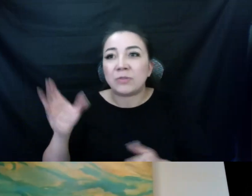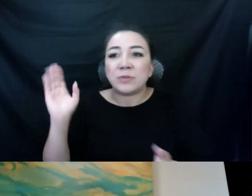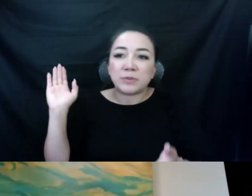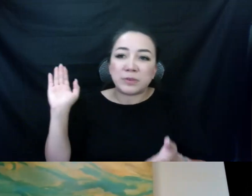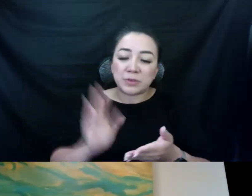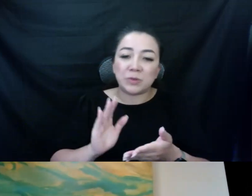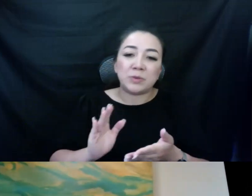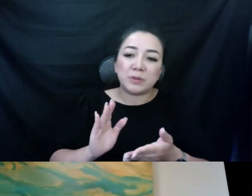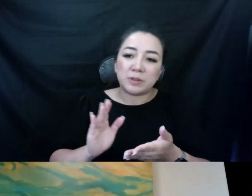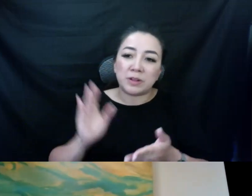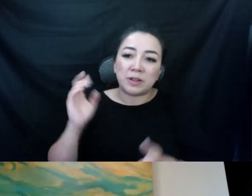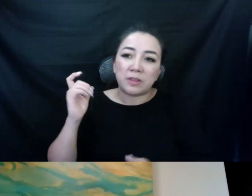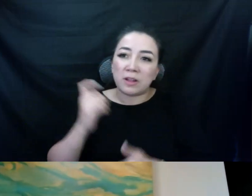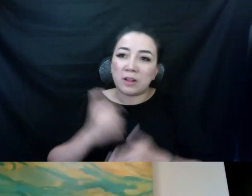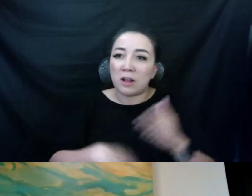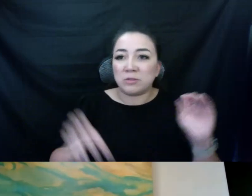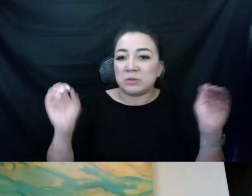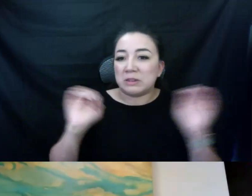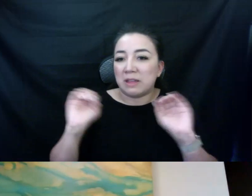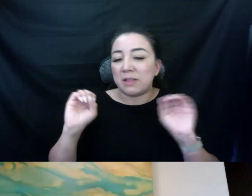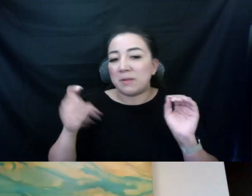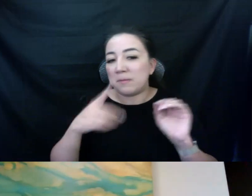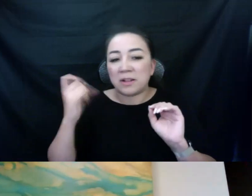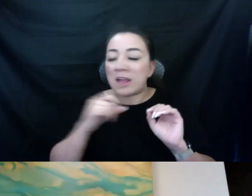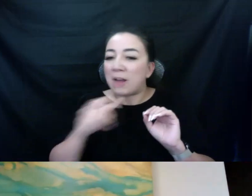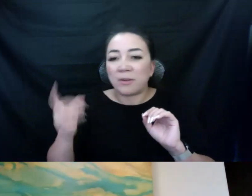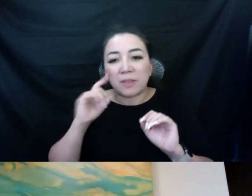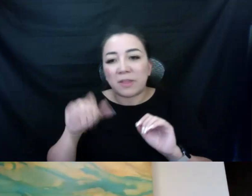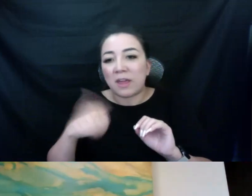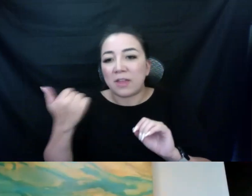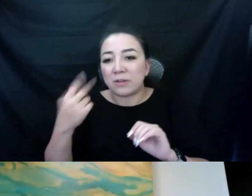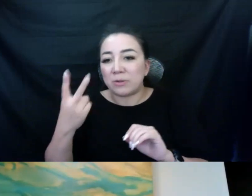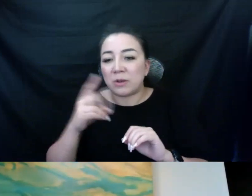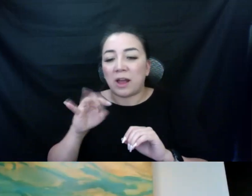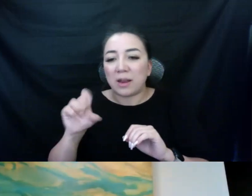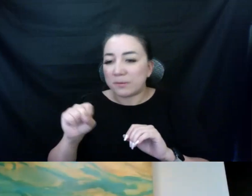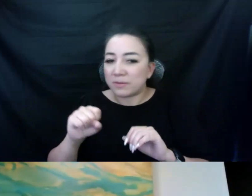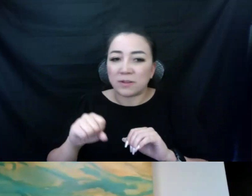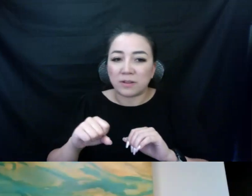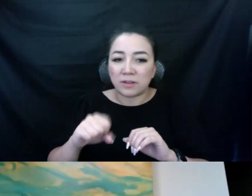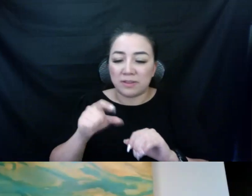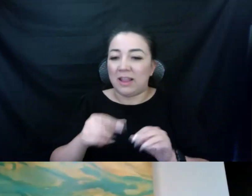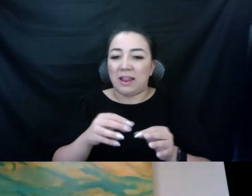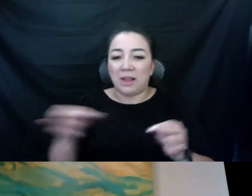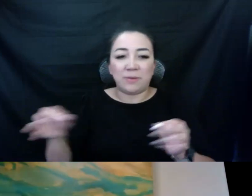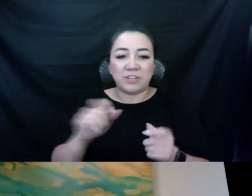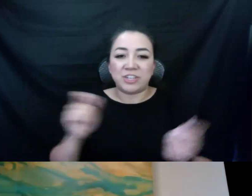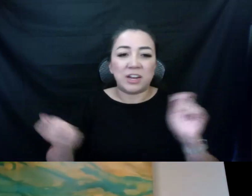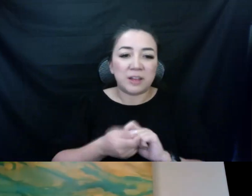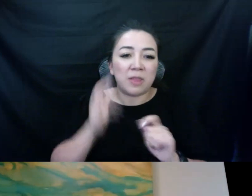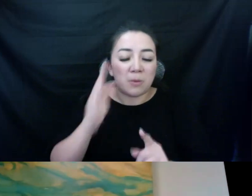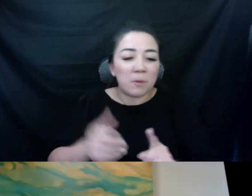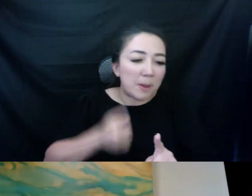the cost to nothing, because I don't think those other 2 items, they're statutory language changes that are gonna